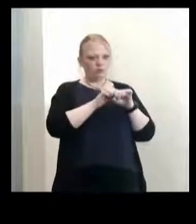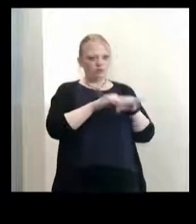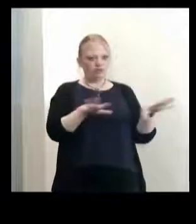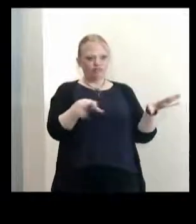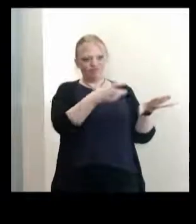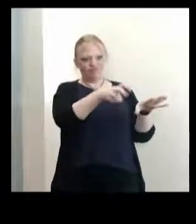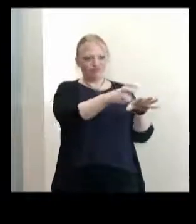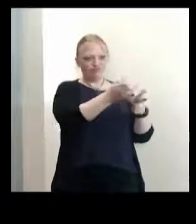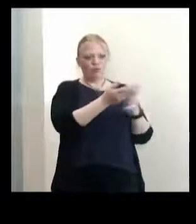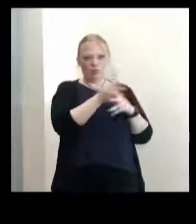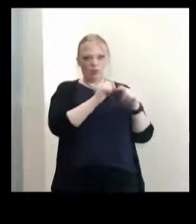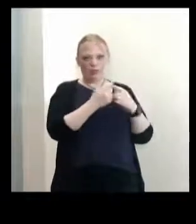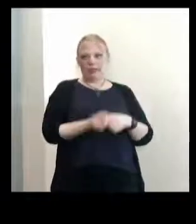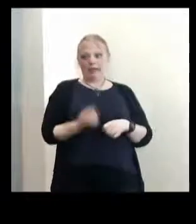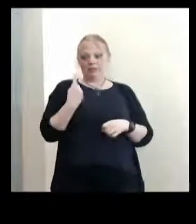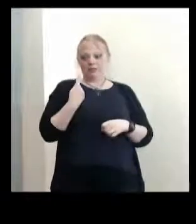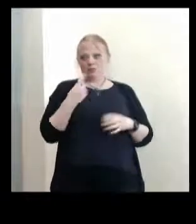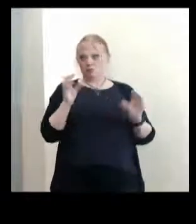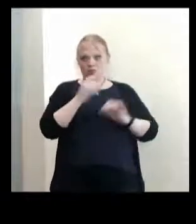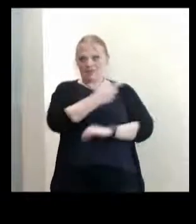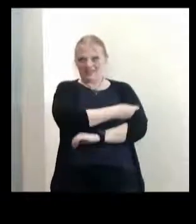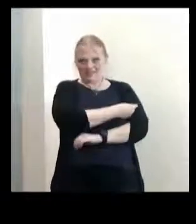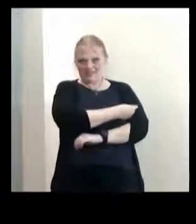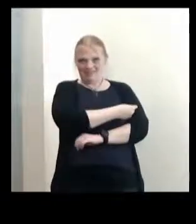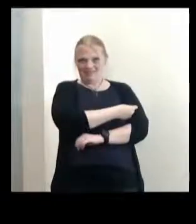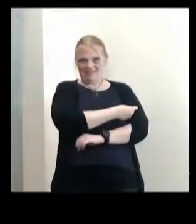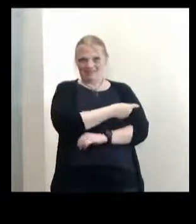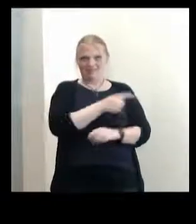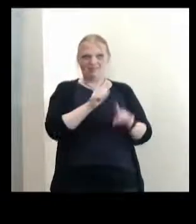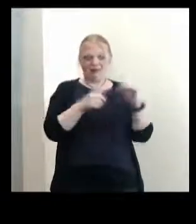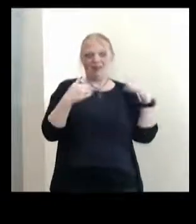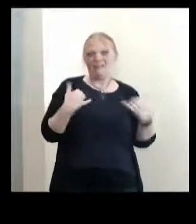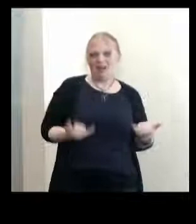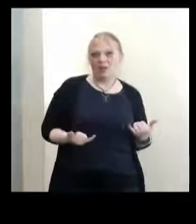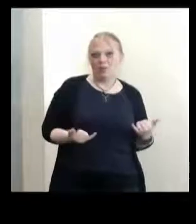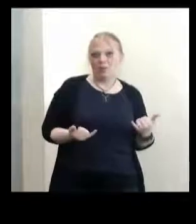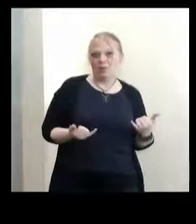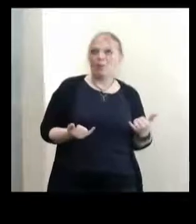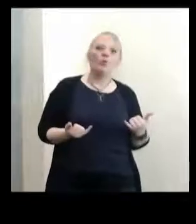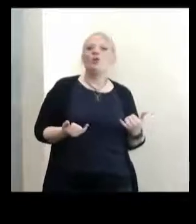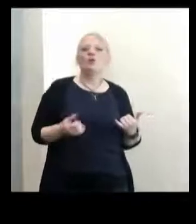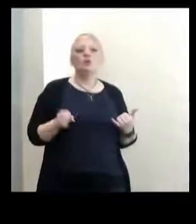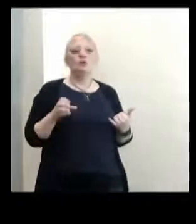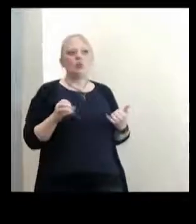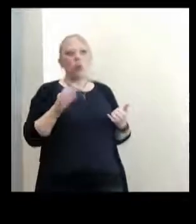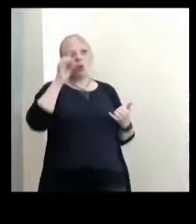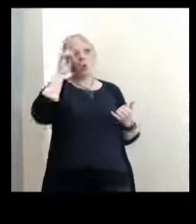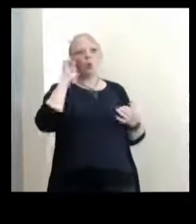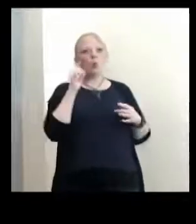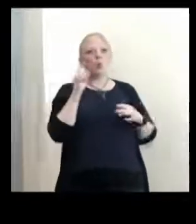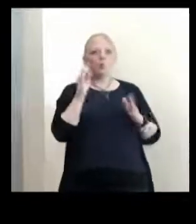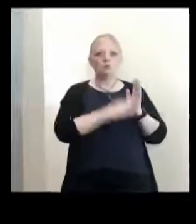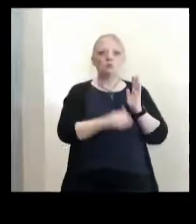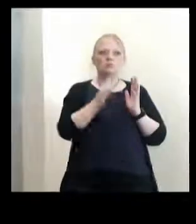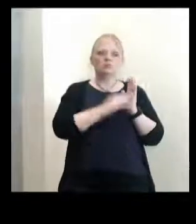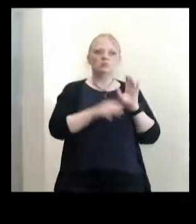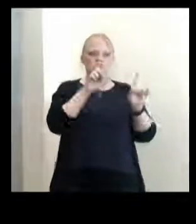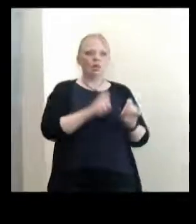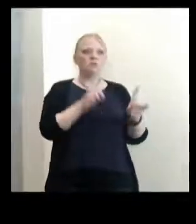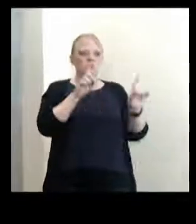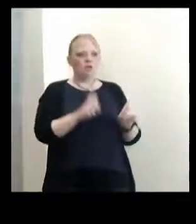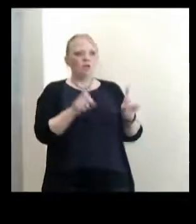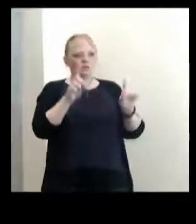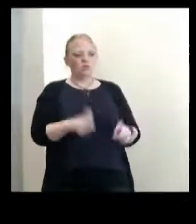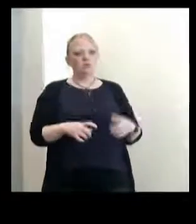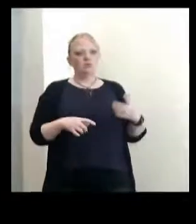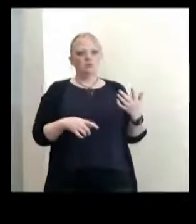year when we had a football season, we didn't have vaccines. We have vaccines now. So when they were doing the constant testing and so forth,